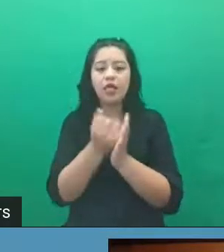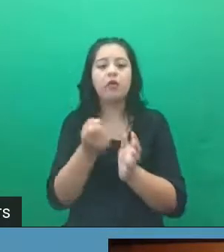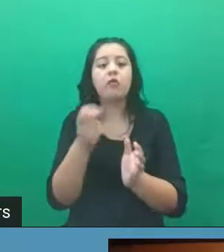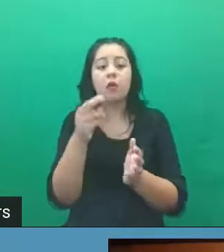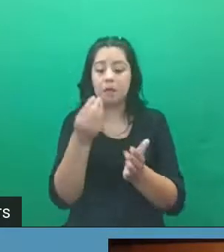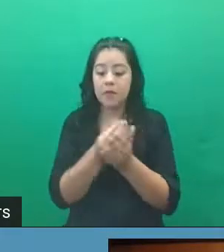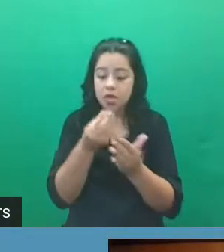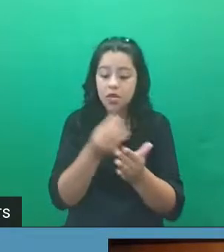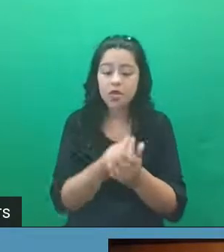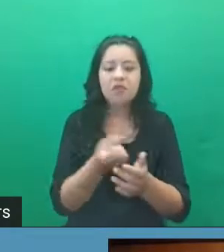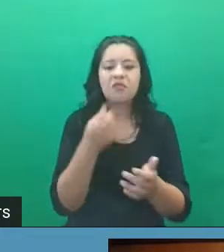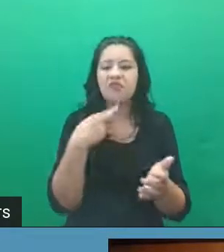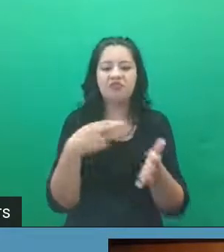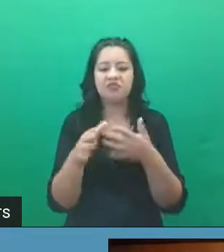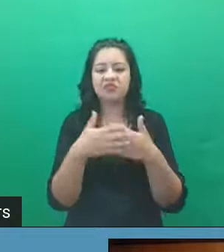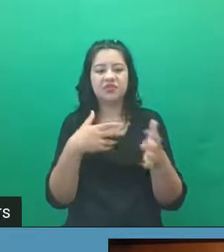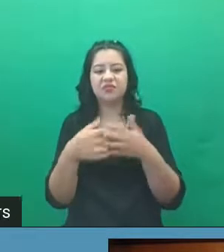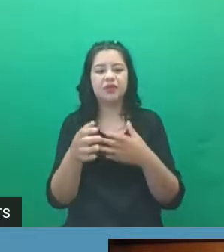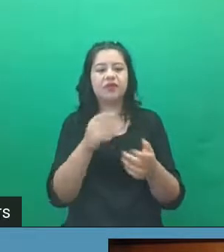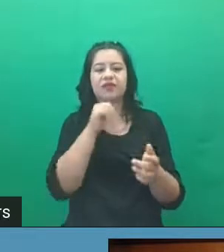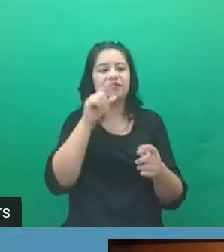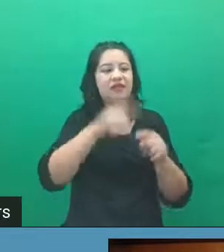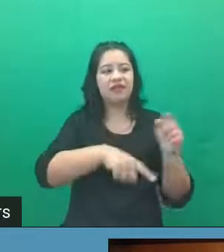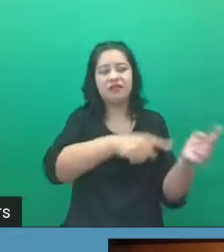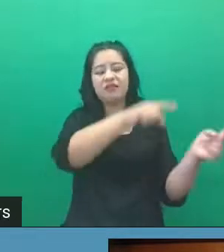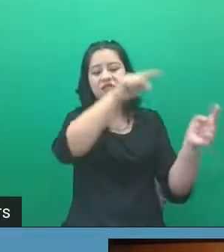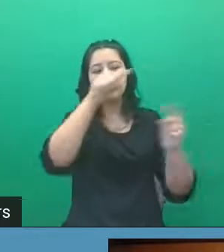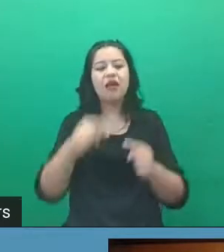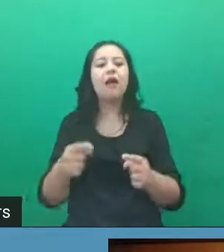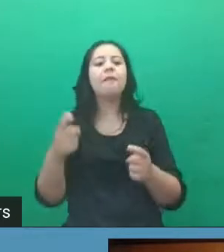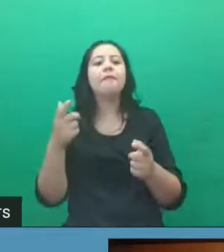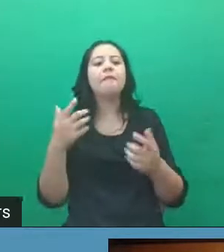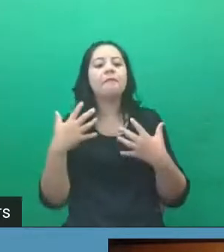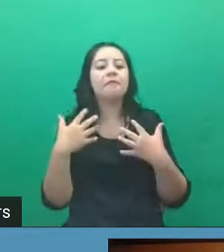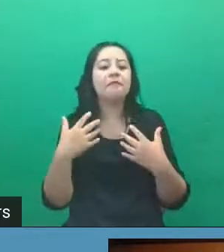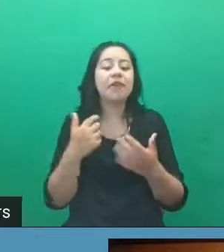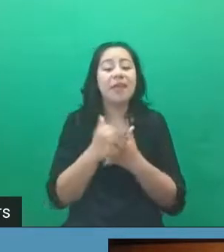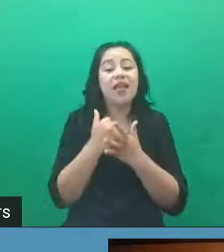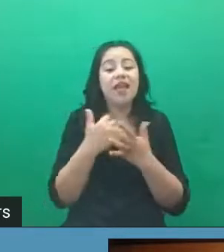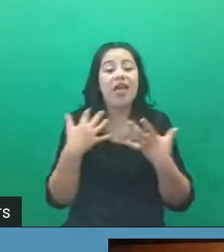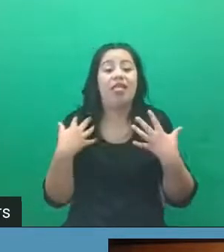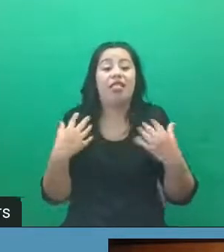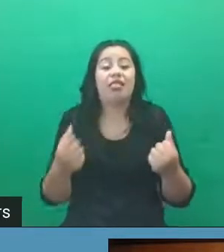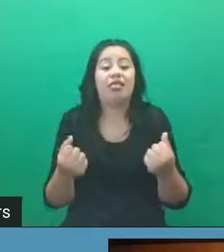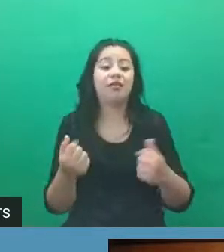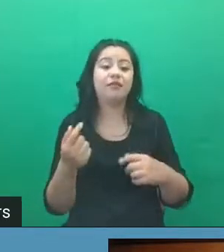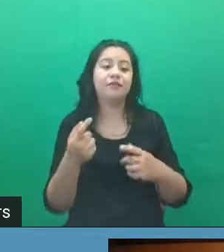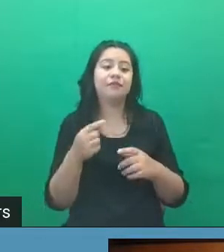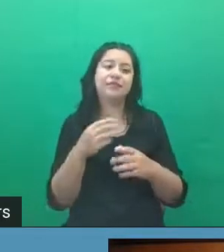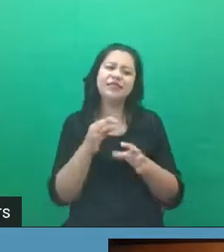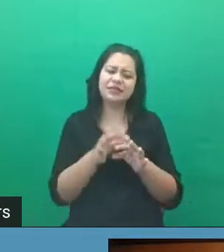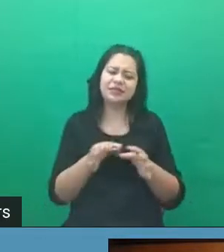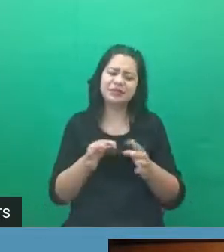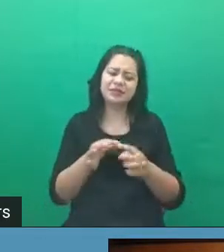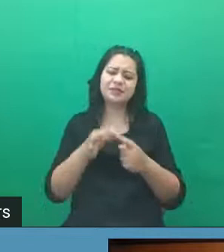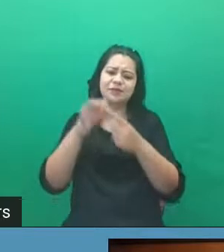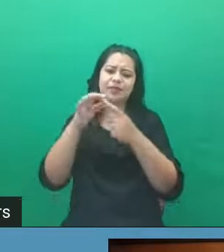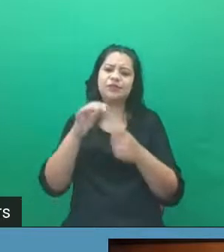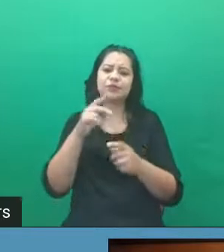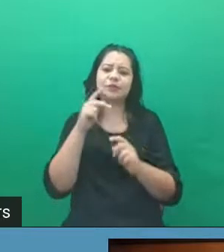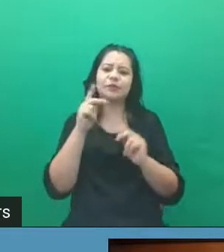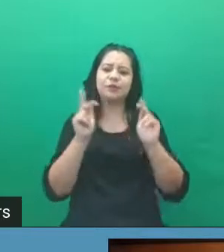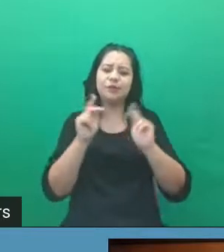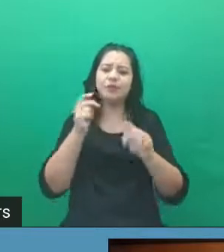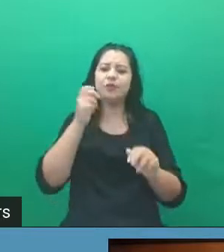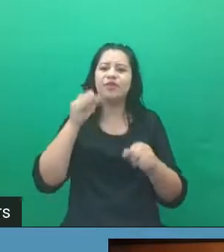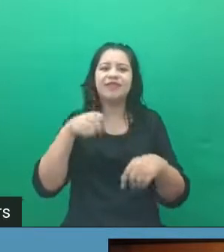money or whatever reason they couldn't make it, we were able to have an event, and I think that's very special. And I think people want to have some content